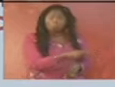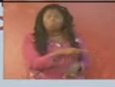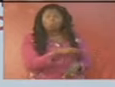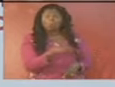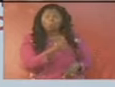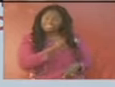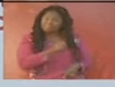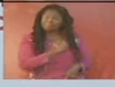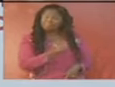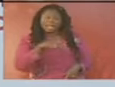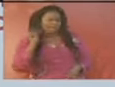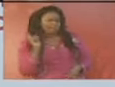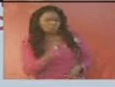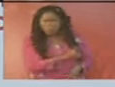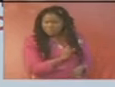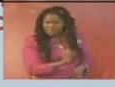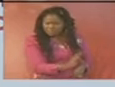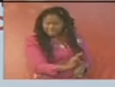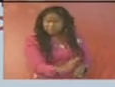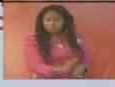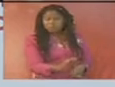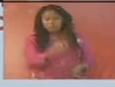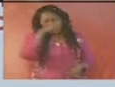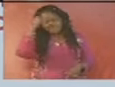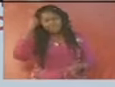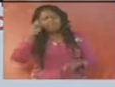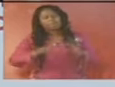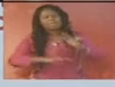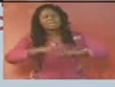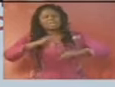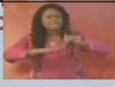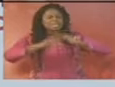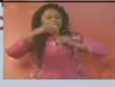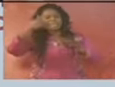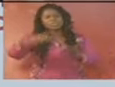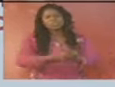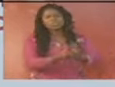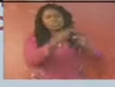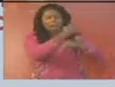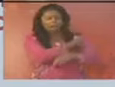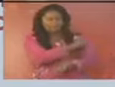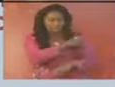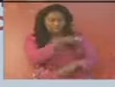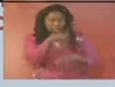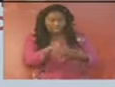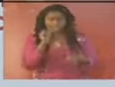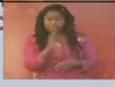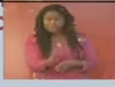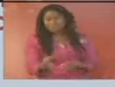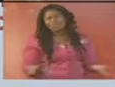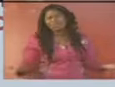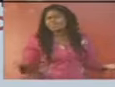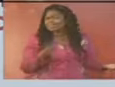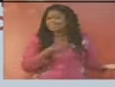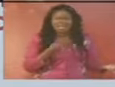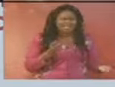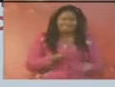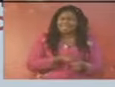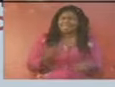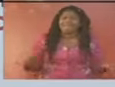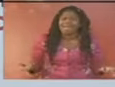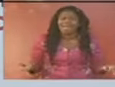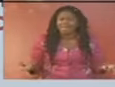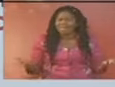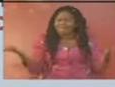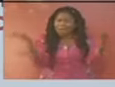time to time because we are building a new hospital there. So that is how my time is being